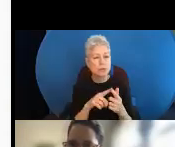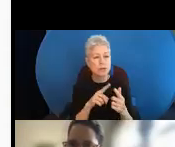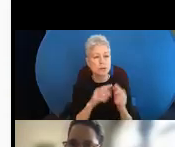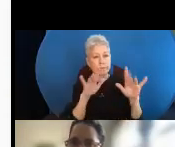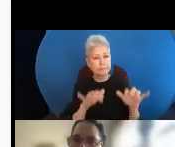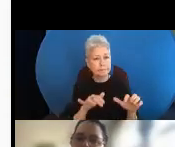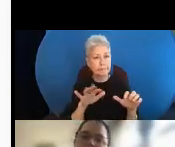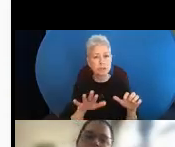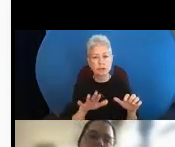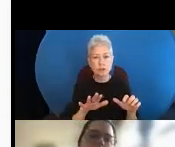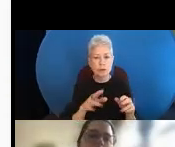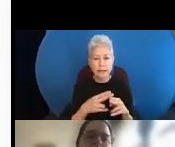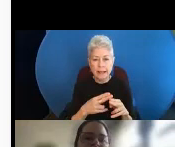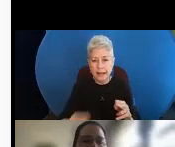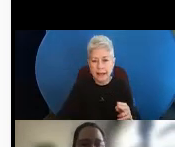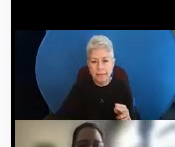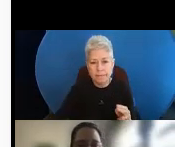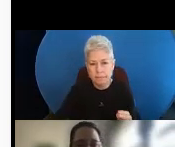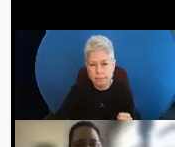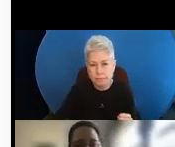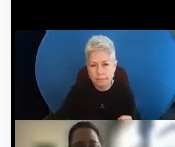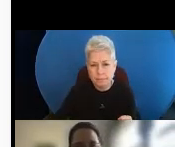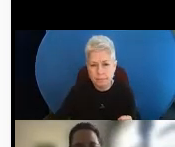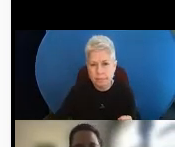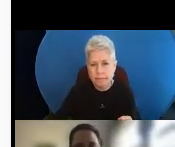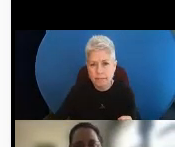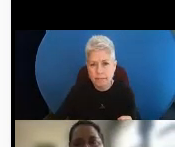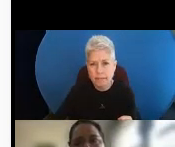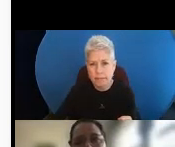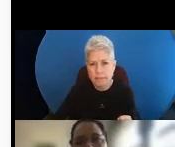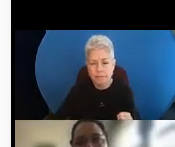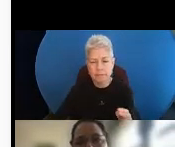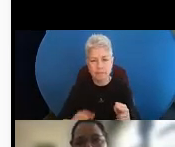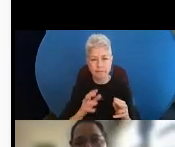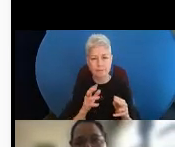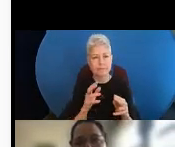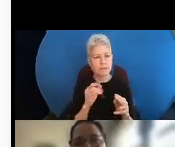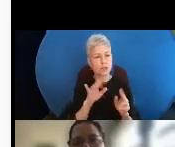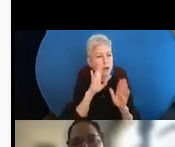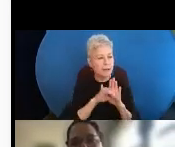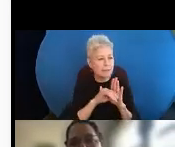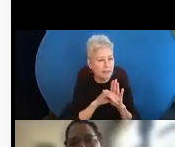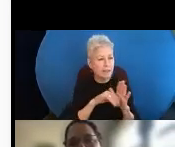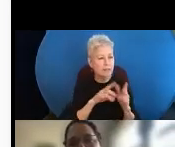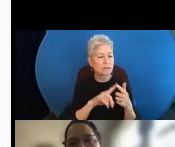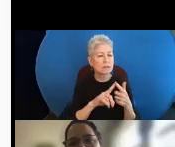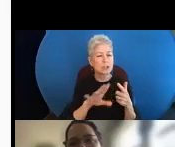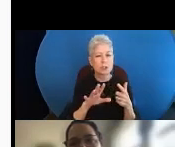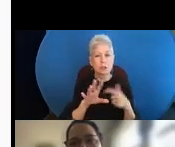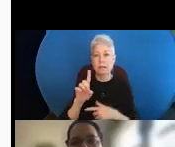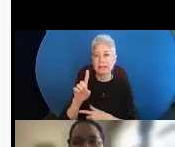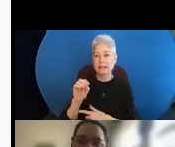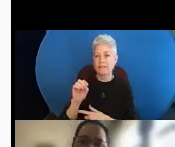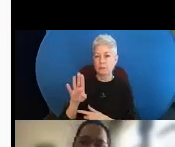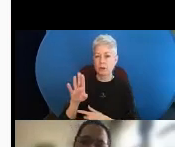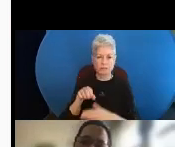full legal name, your identification information, your date of birth, the name of your